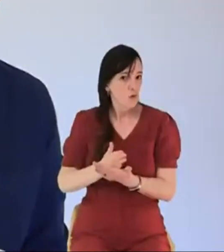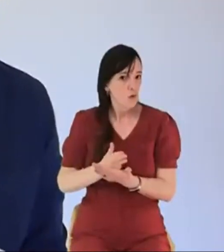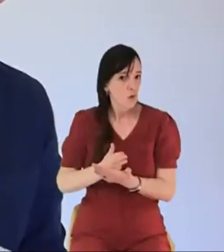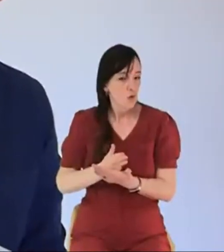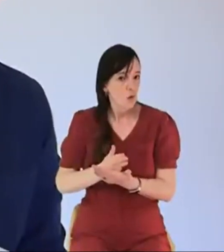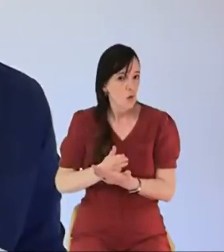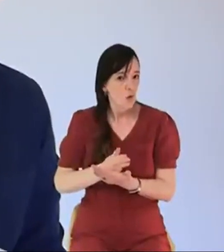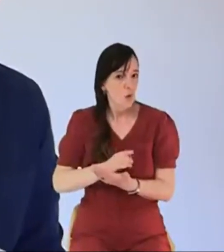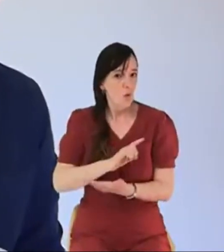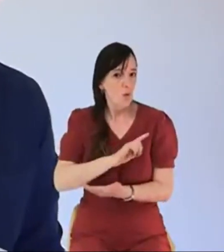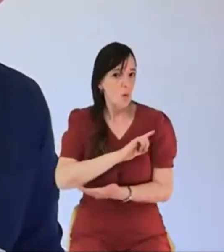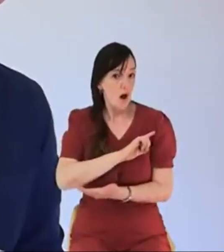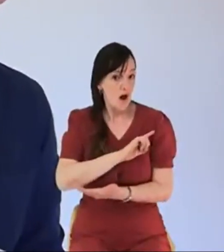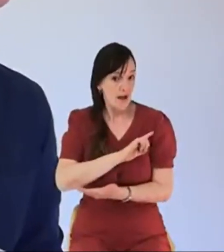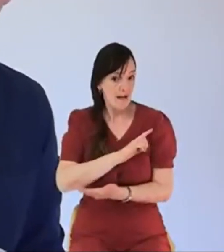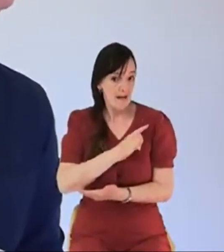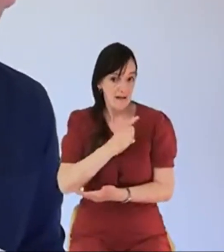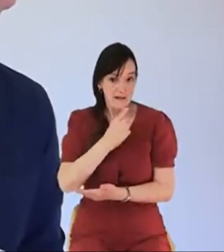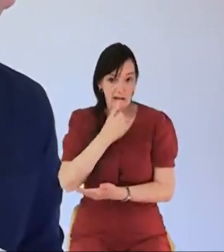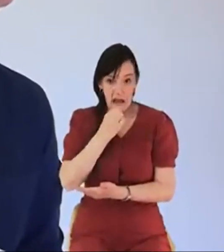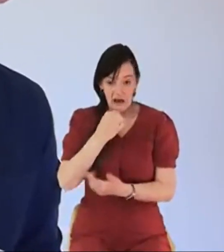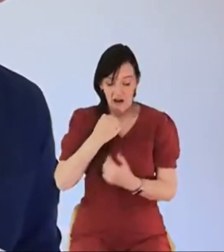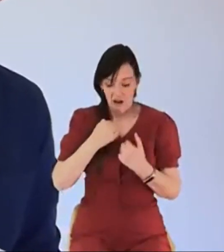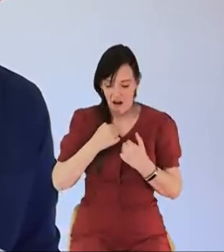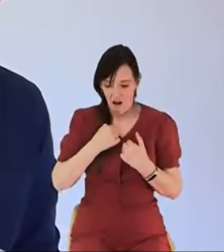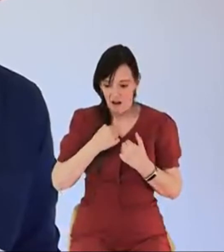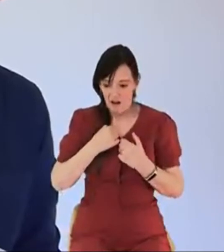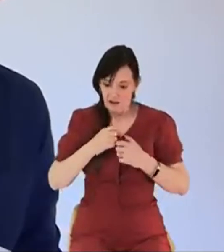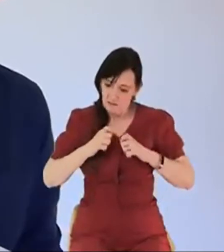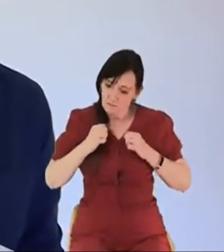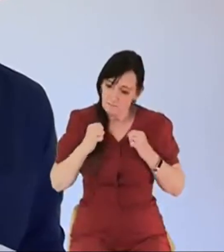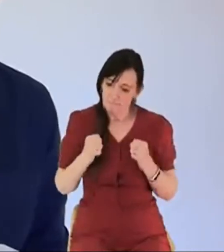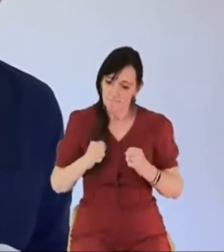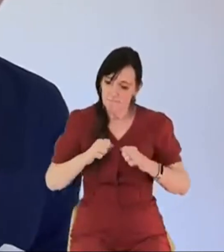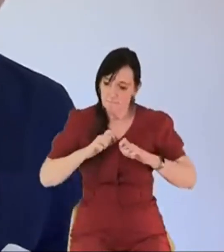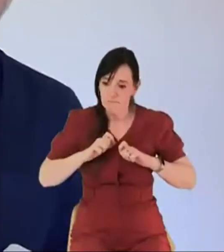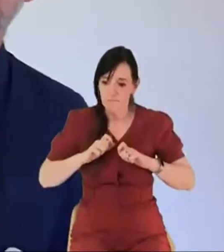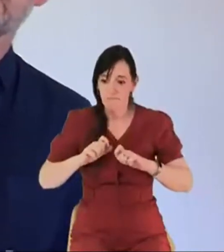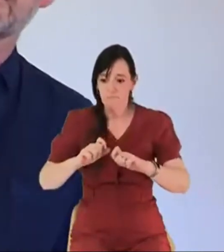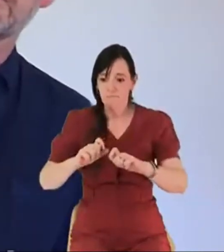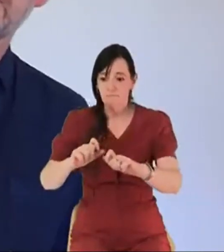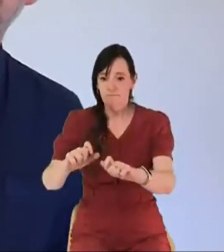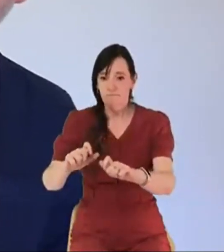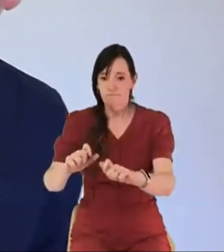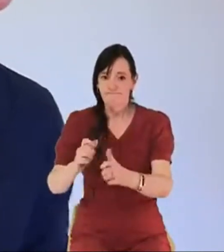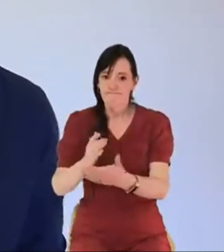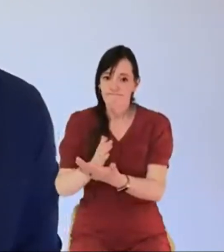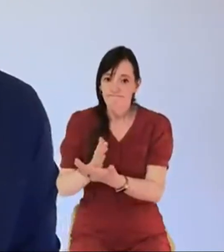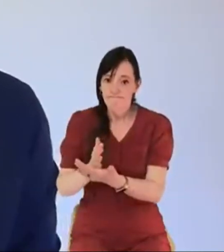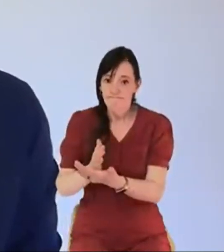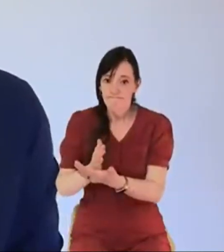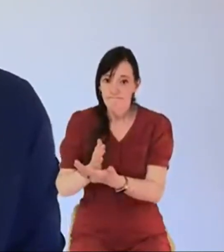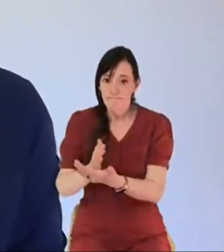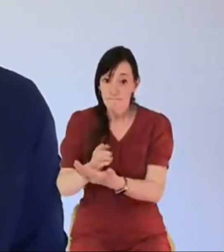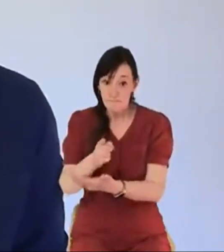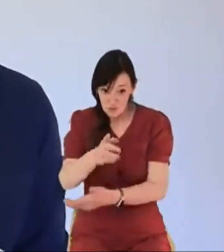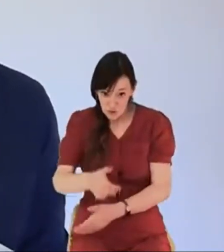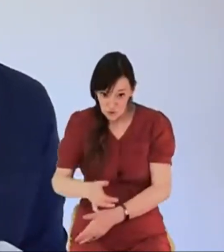because i'm not sure if i can keep going you feel that